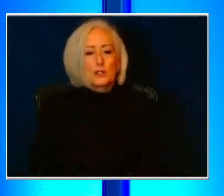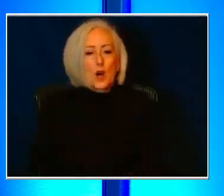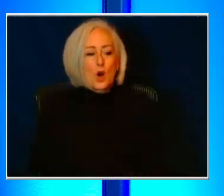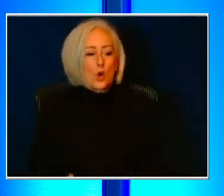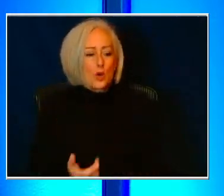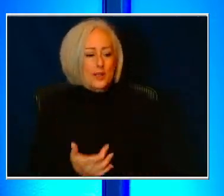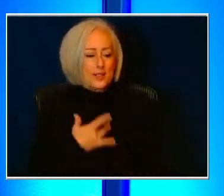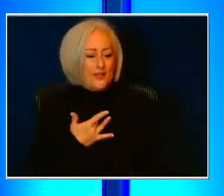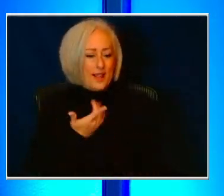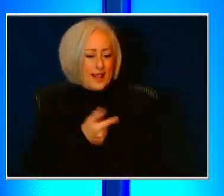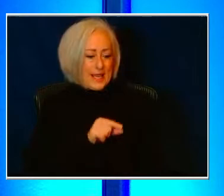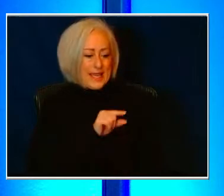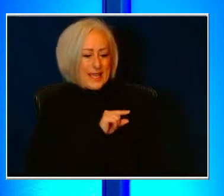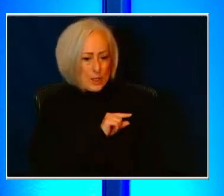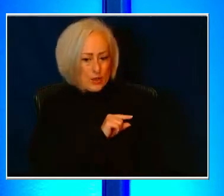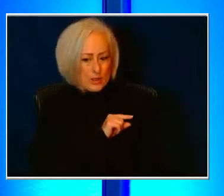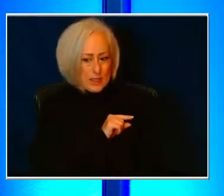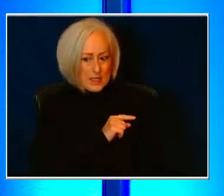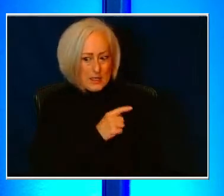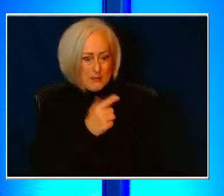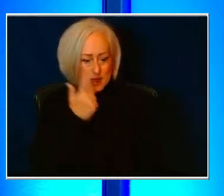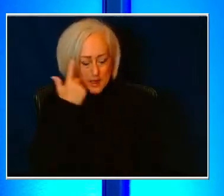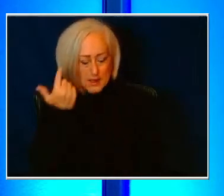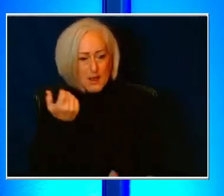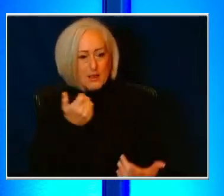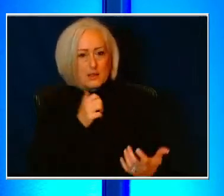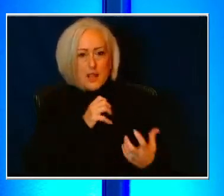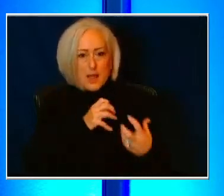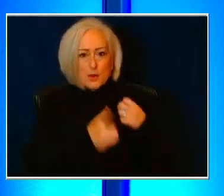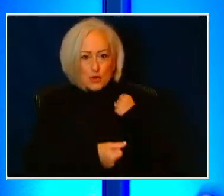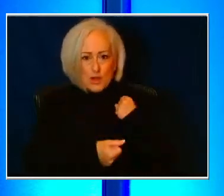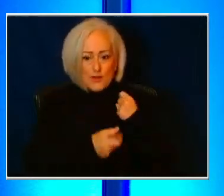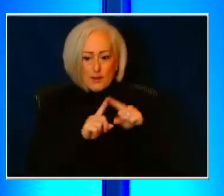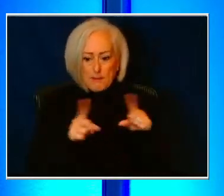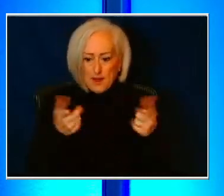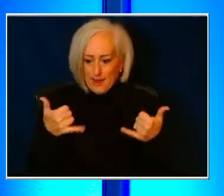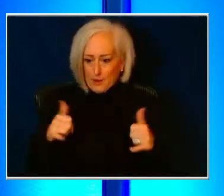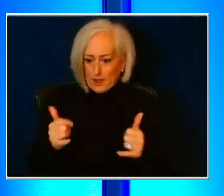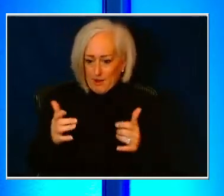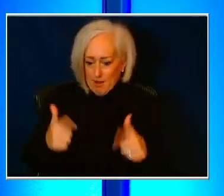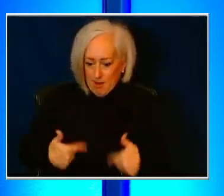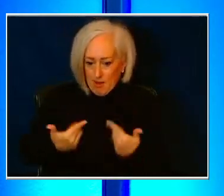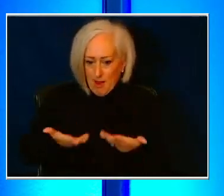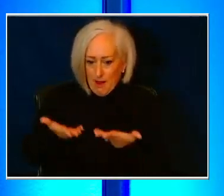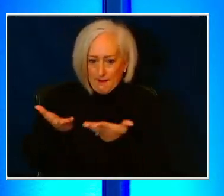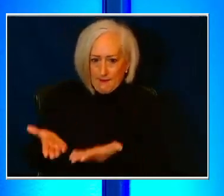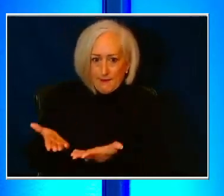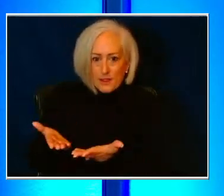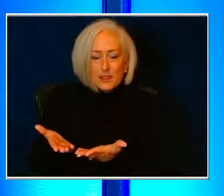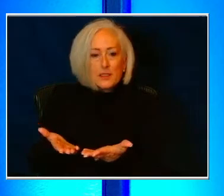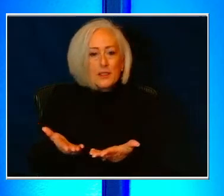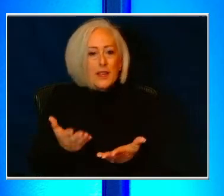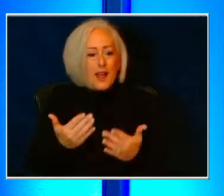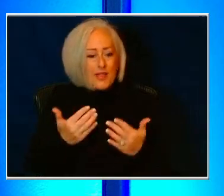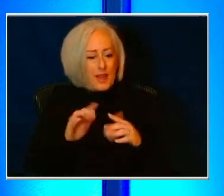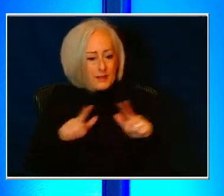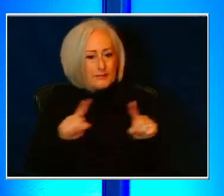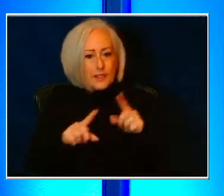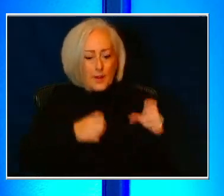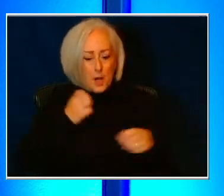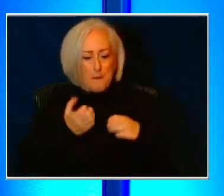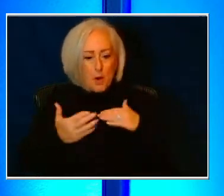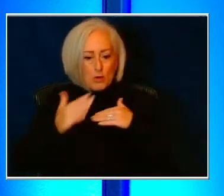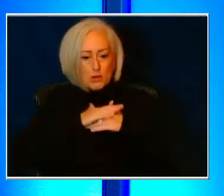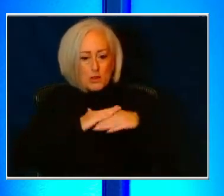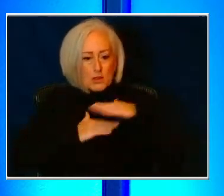when they're still present, physically here, and then all these complicated layers of emotions. I think that's really been the hardest part as